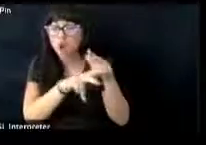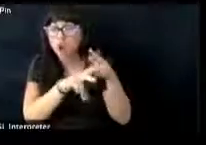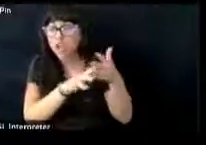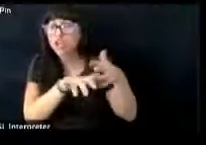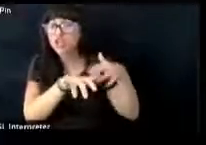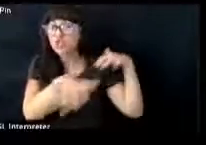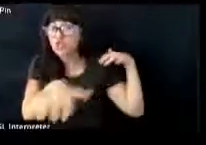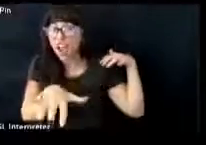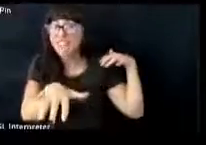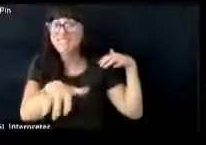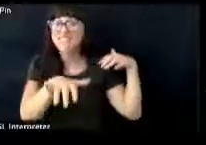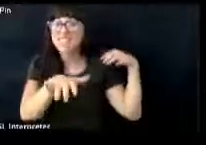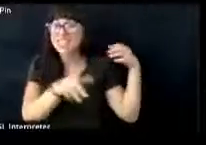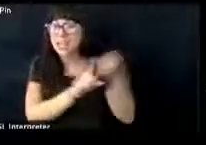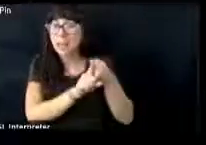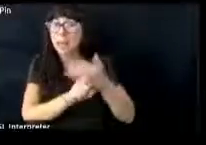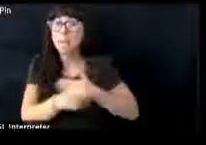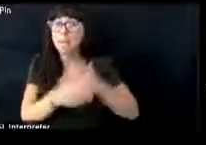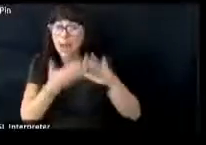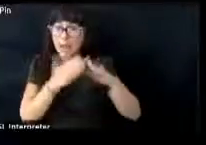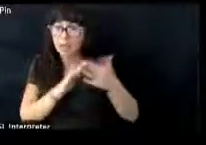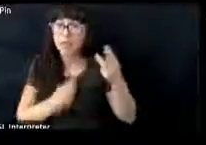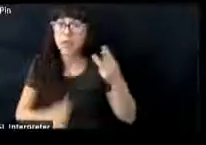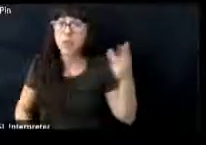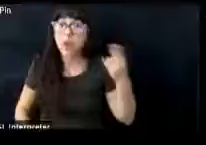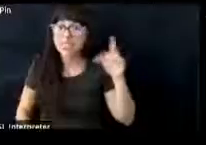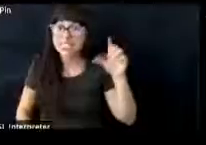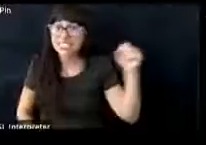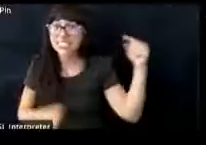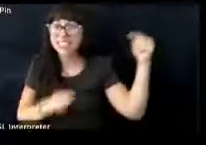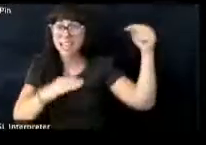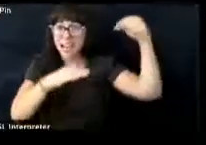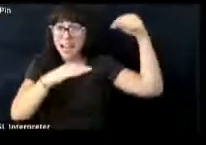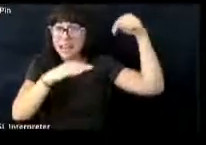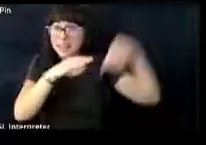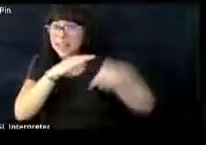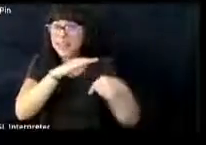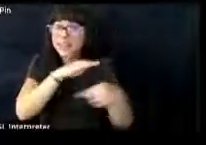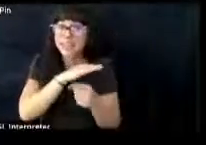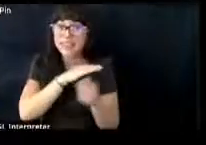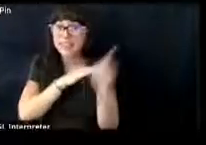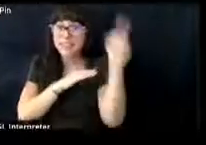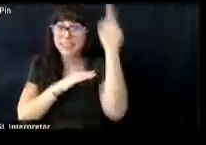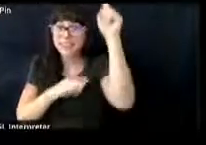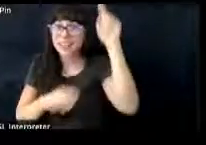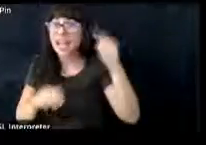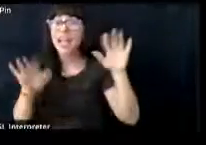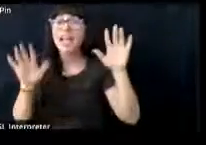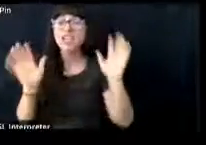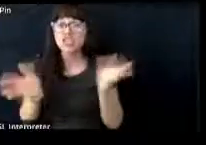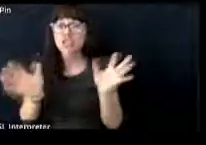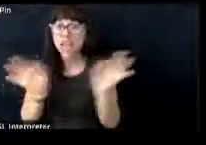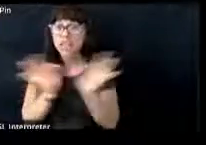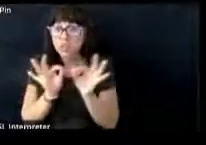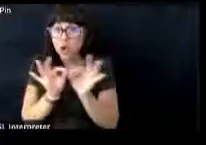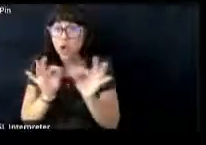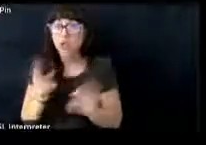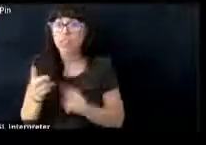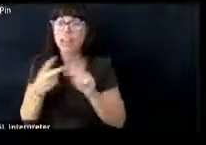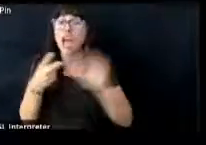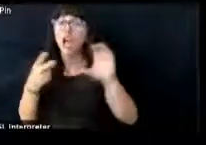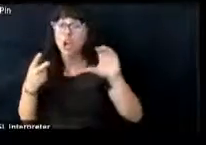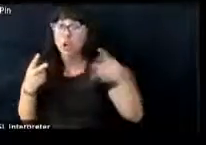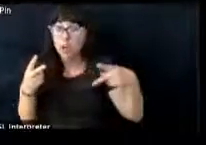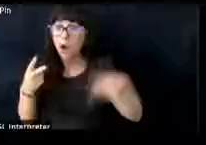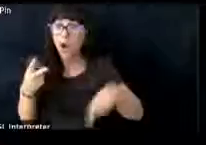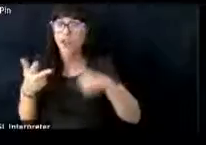community of West Hills and goes out through the communities of Chatsworth, Canoga Park, and possibly